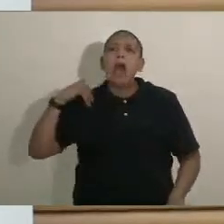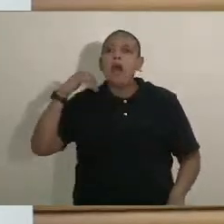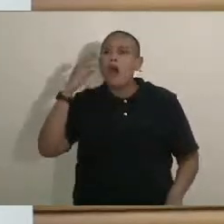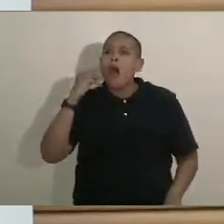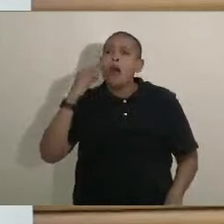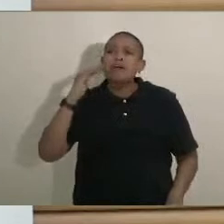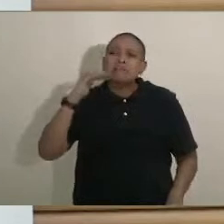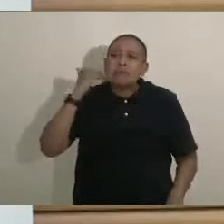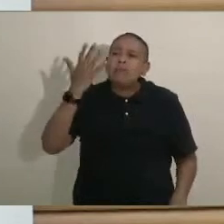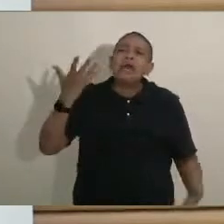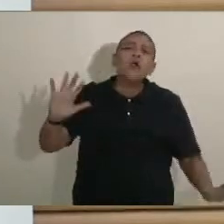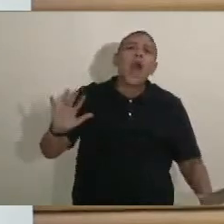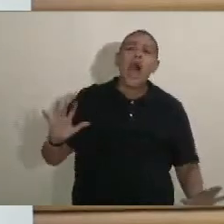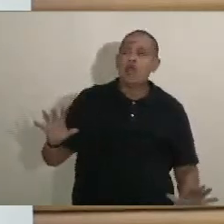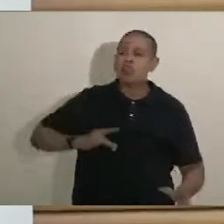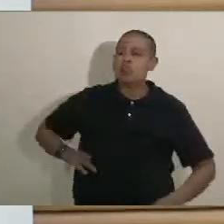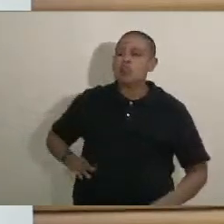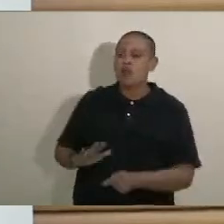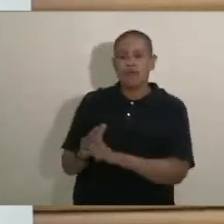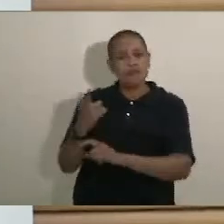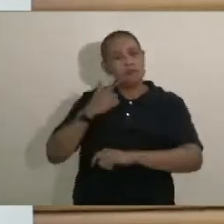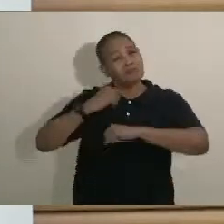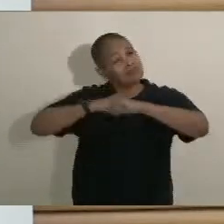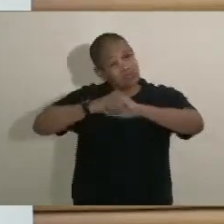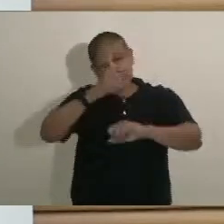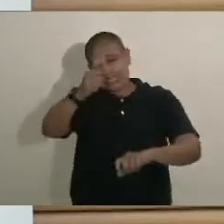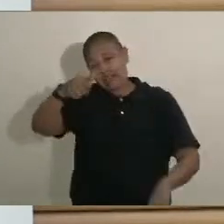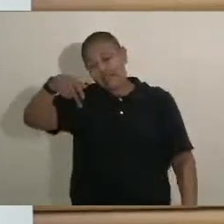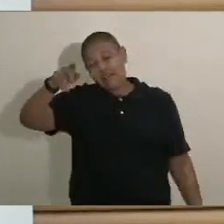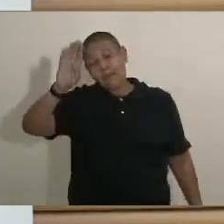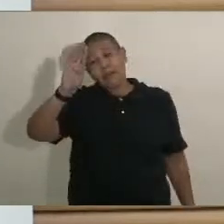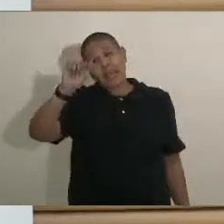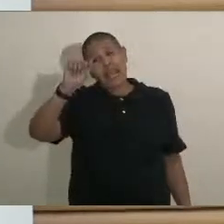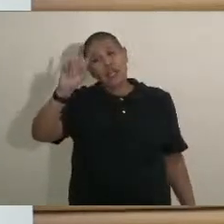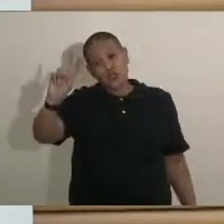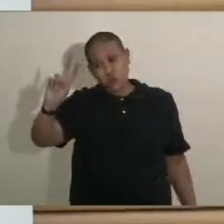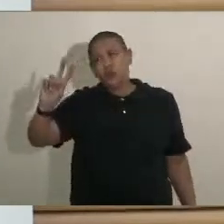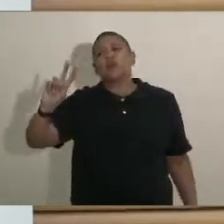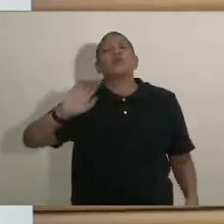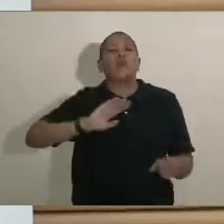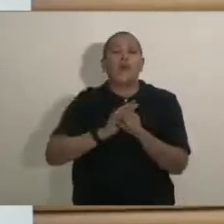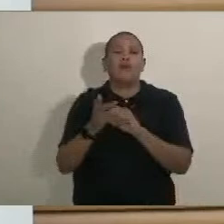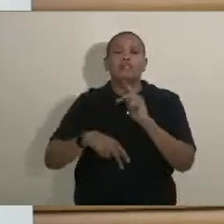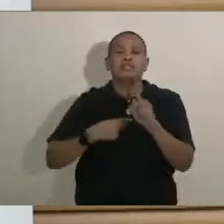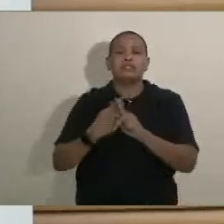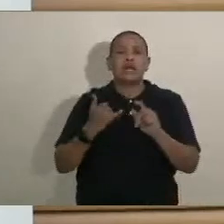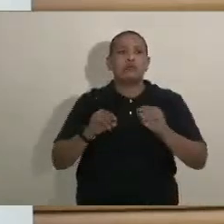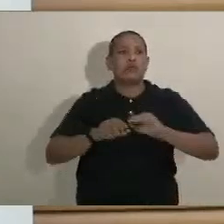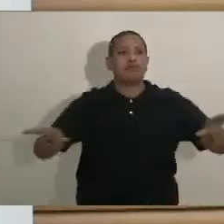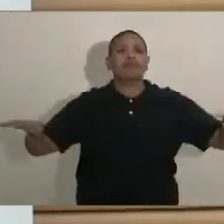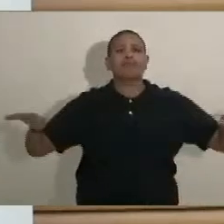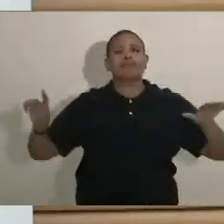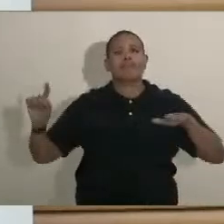COVID. The BA2 variant, more than likely, as a dominant variant in the